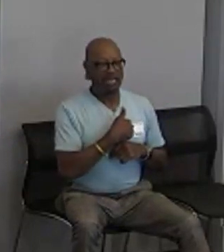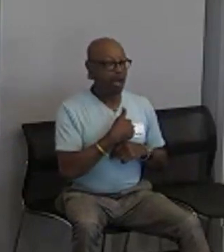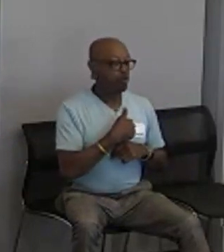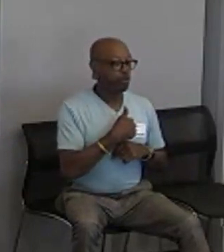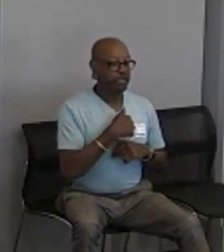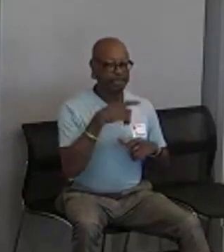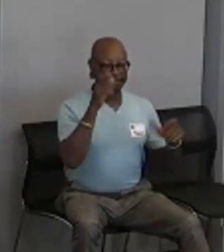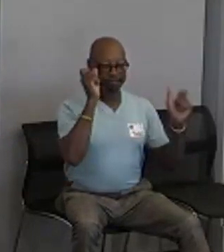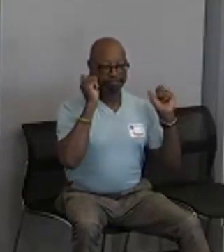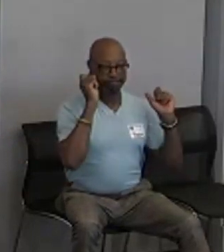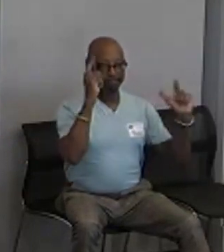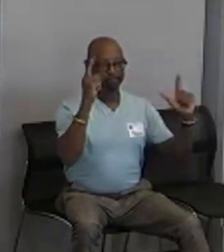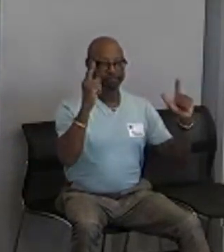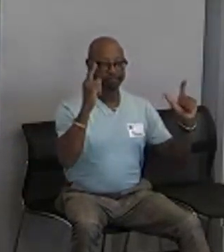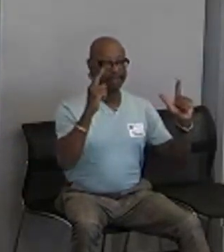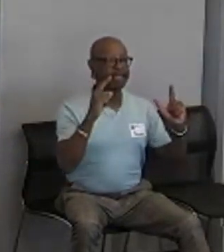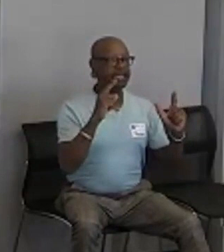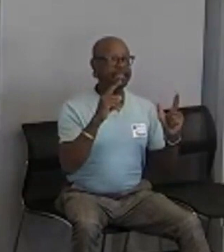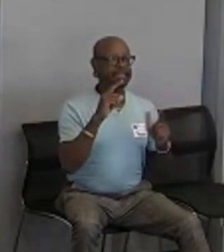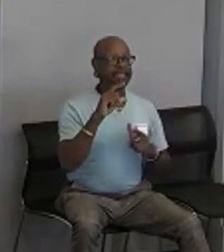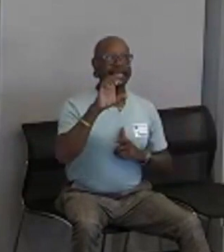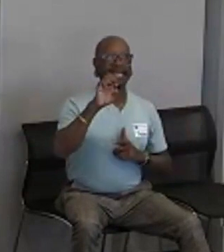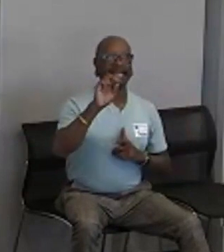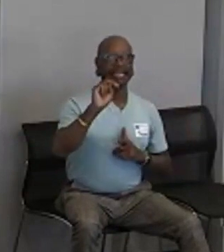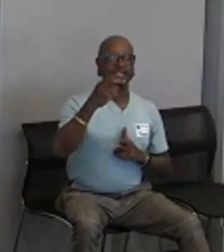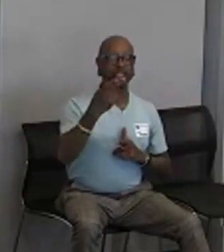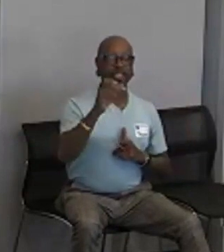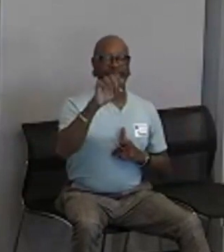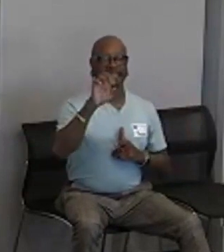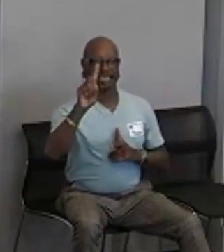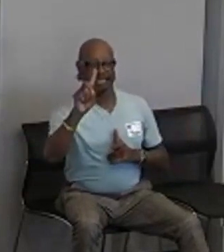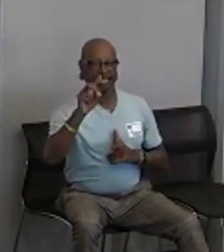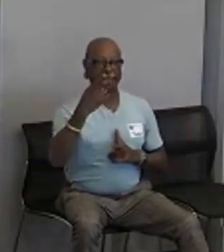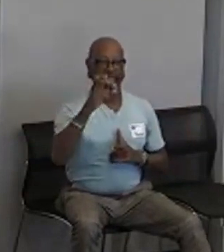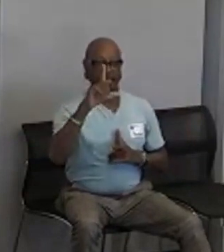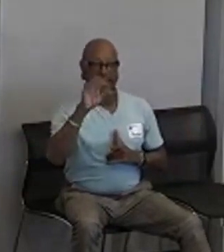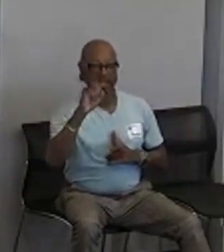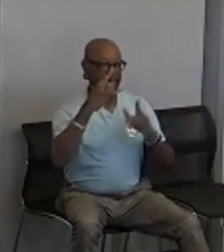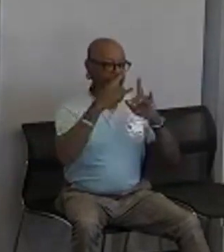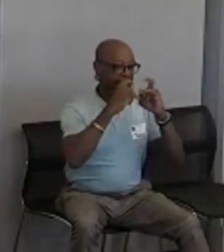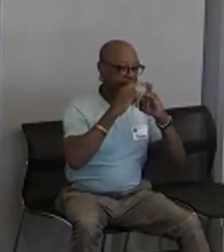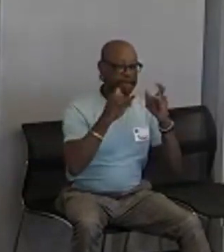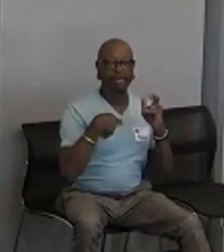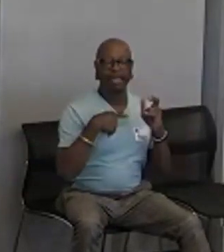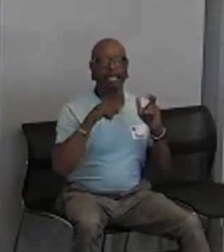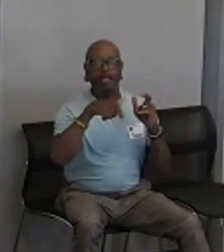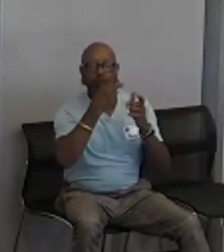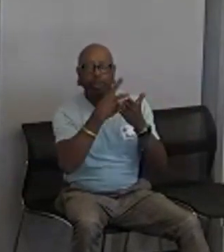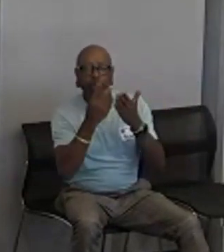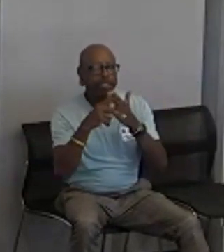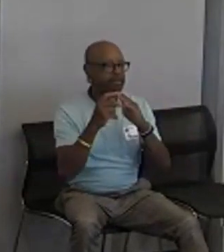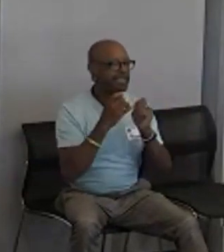astonished by the Enchanted Hills Camp and the adult and youth programming that the Lighthouse runs.